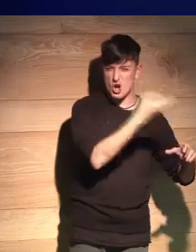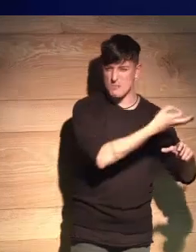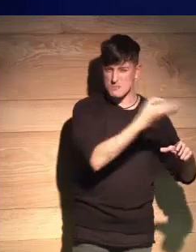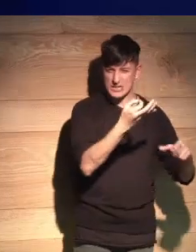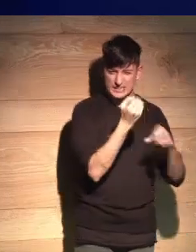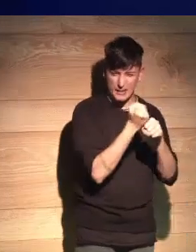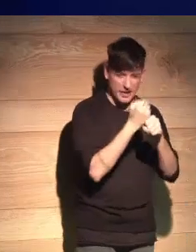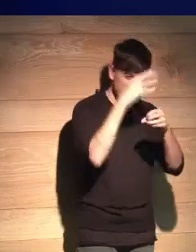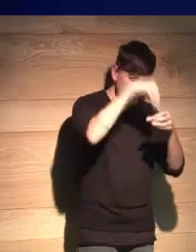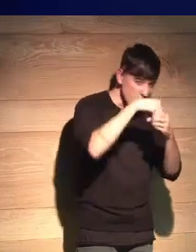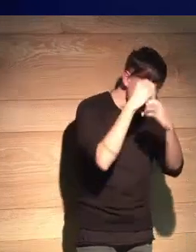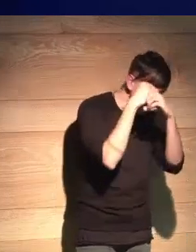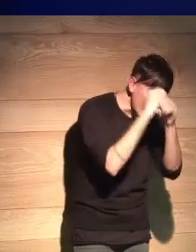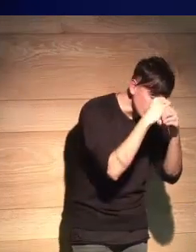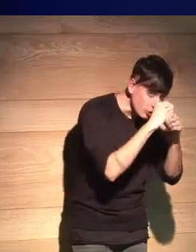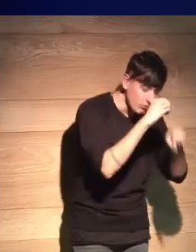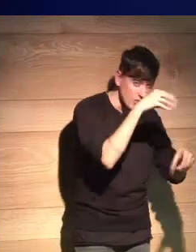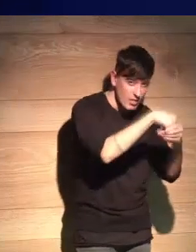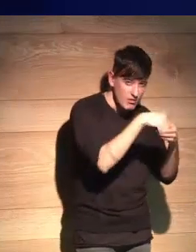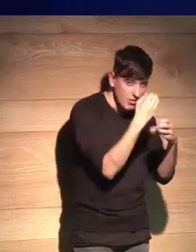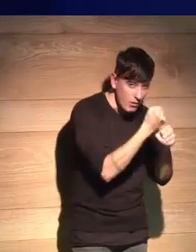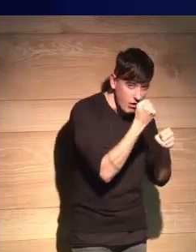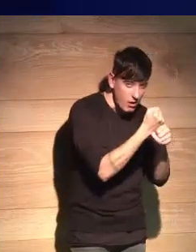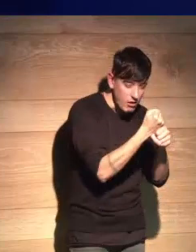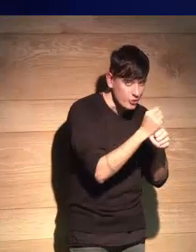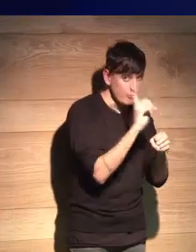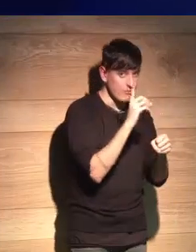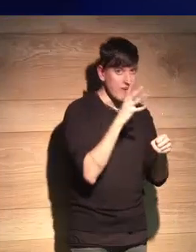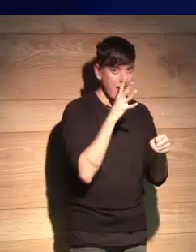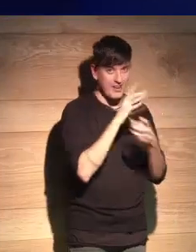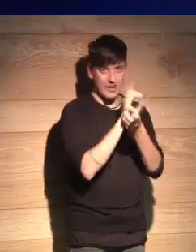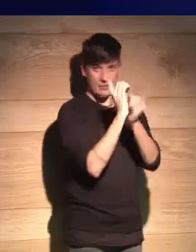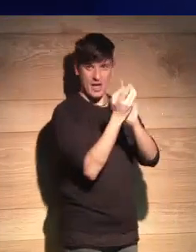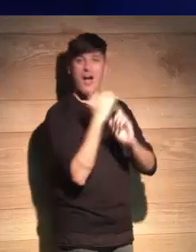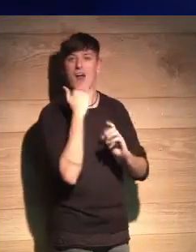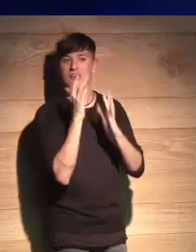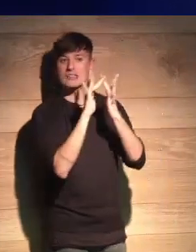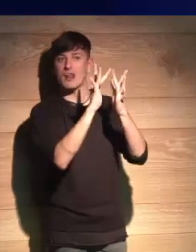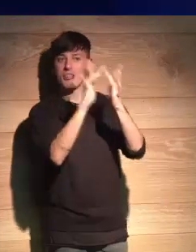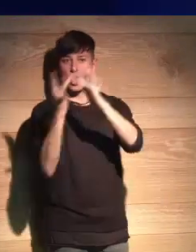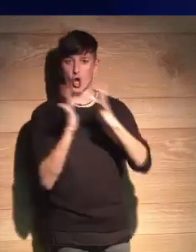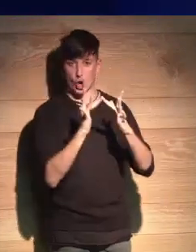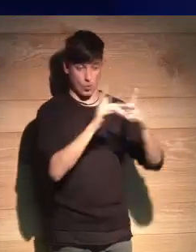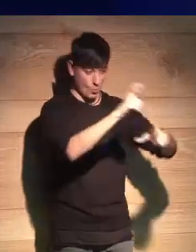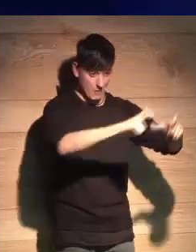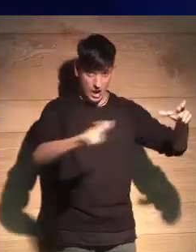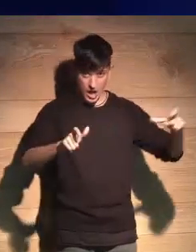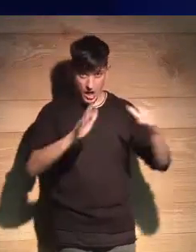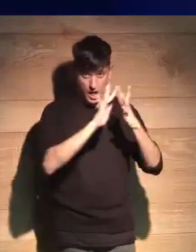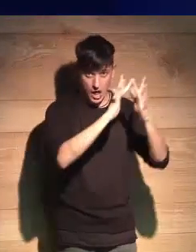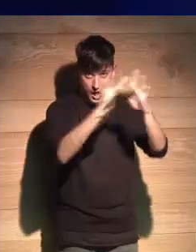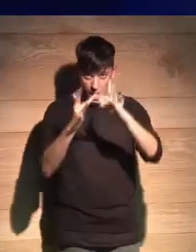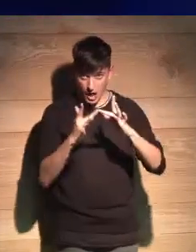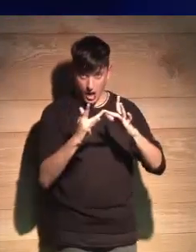geniuses, scientists who work isolated in a lab, and now it's become something that has to do with